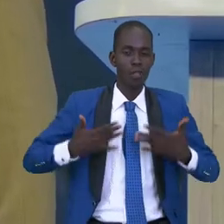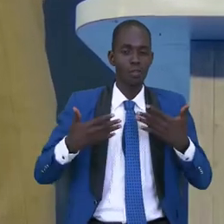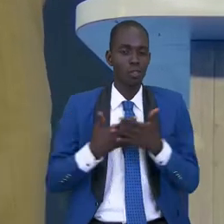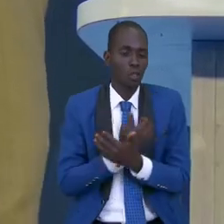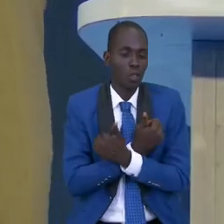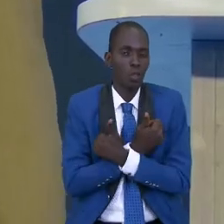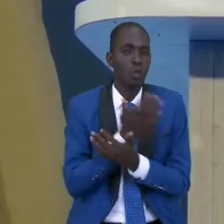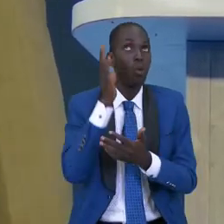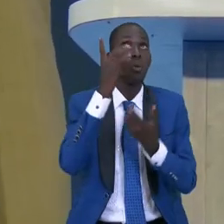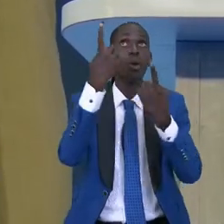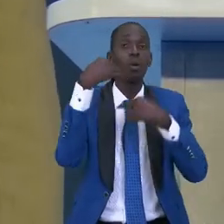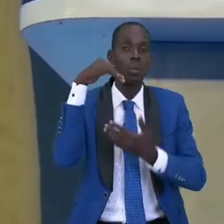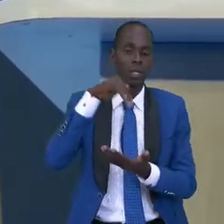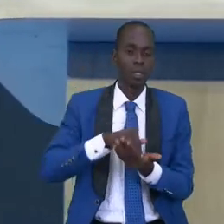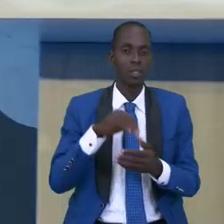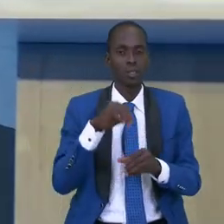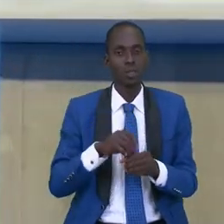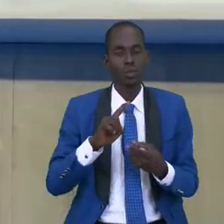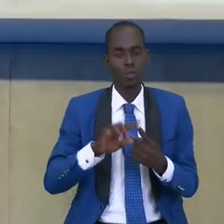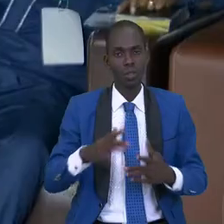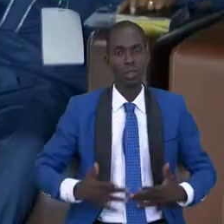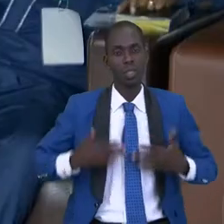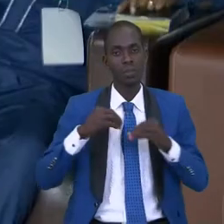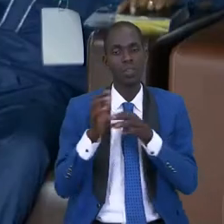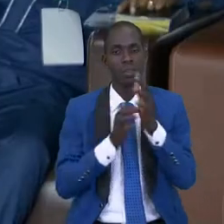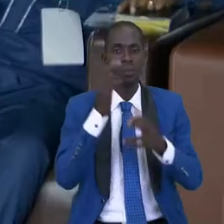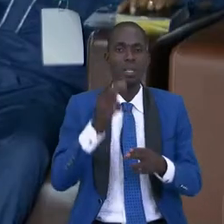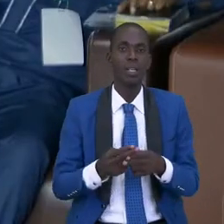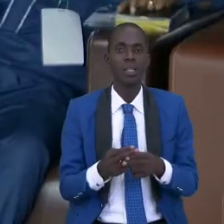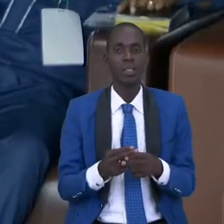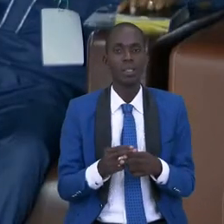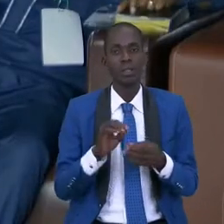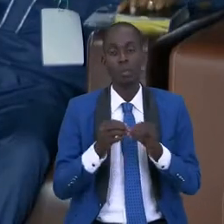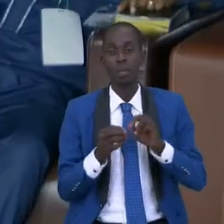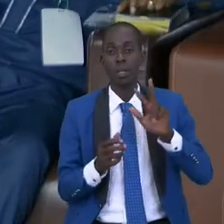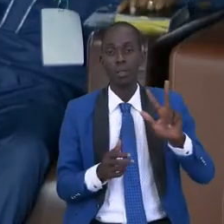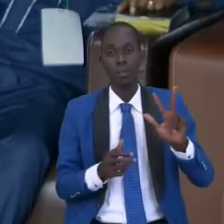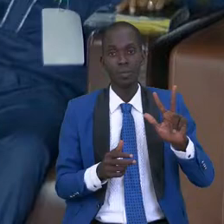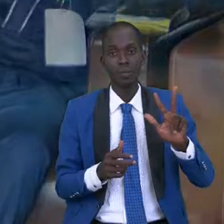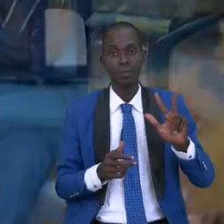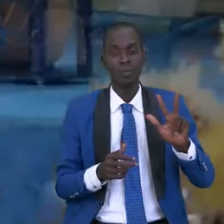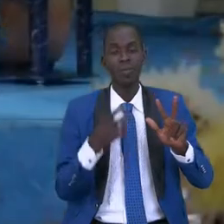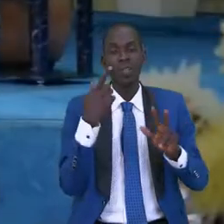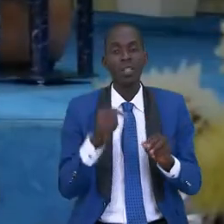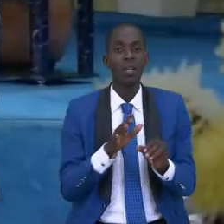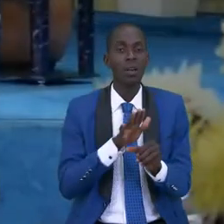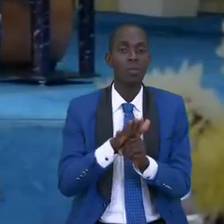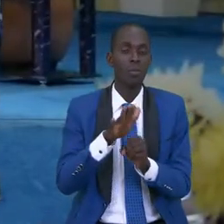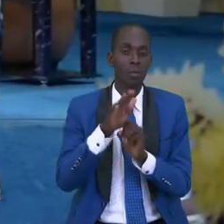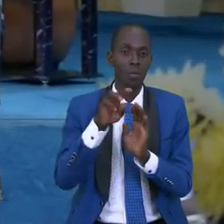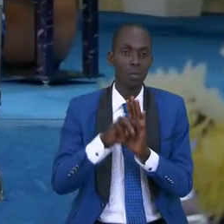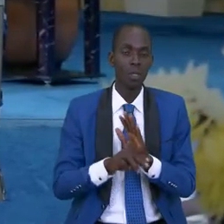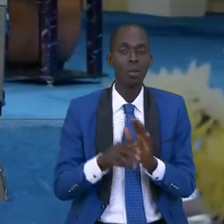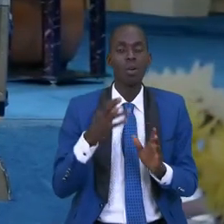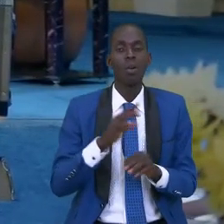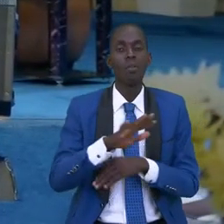will come again in Jesus' name. Number three is the fulfillment of